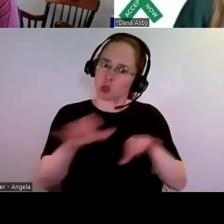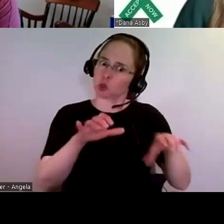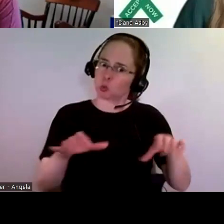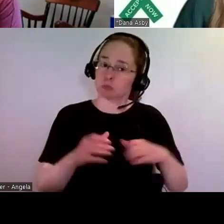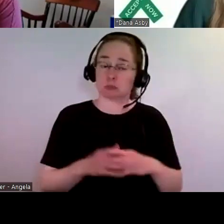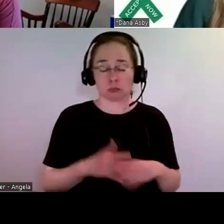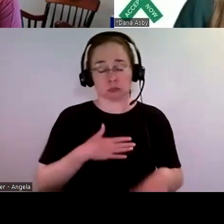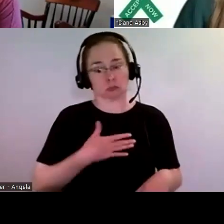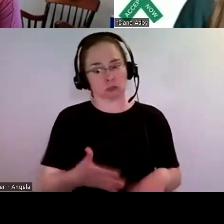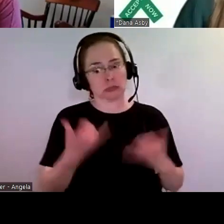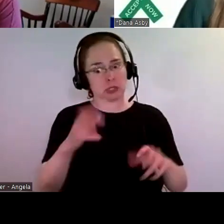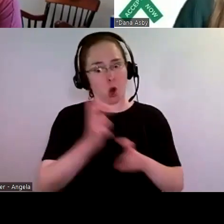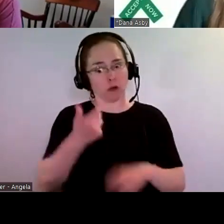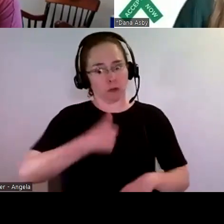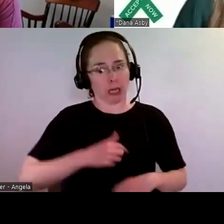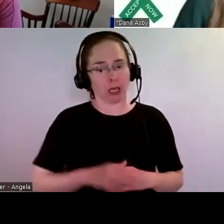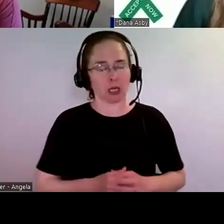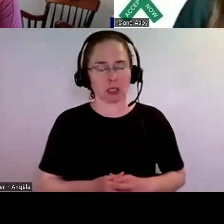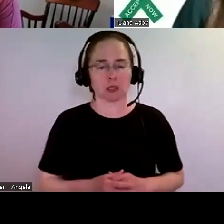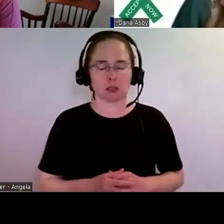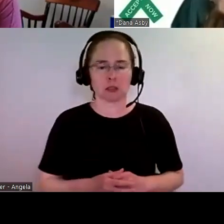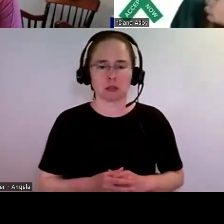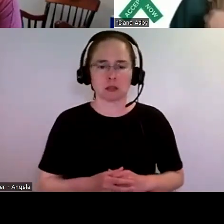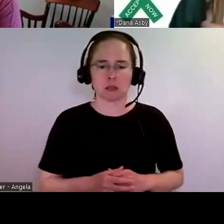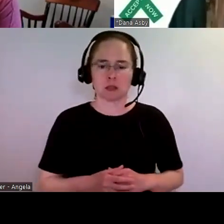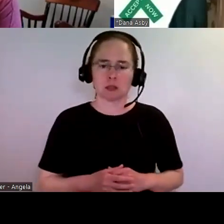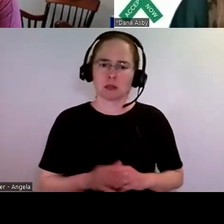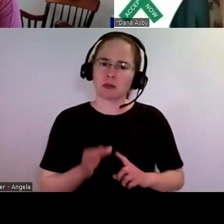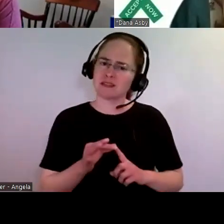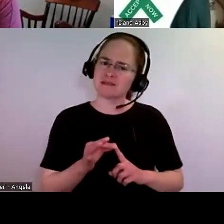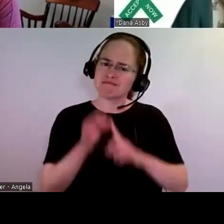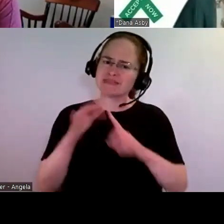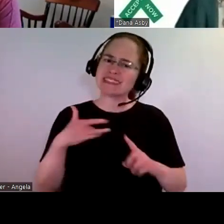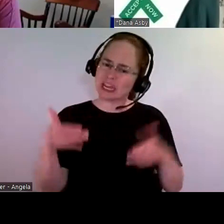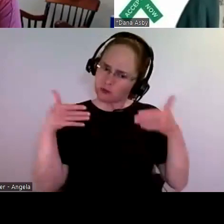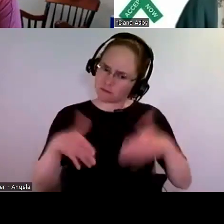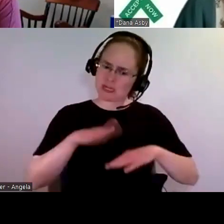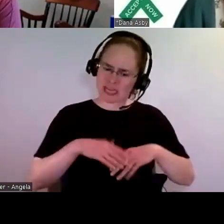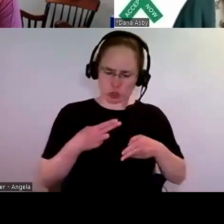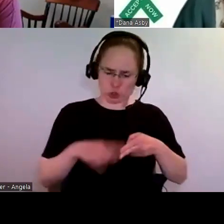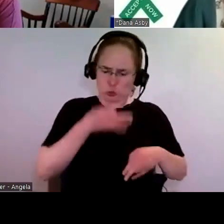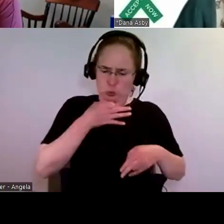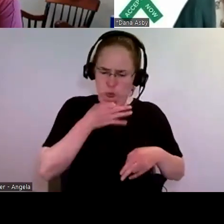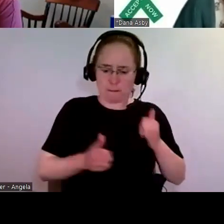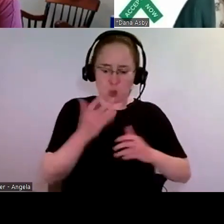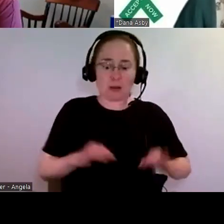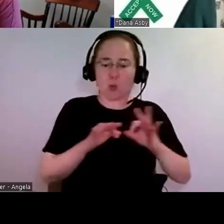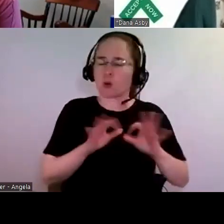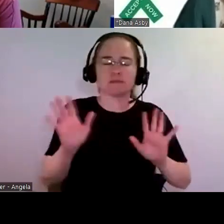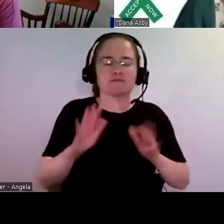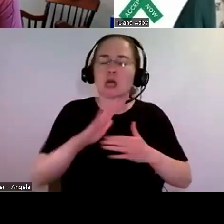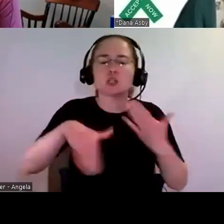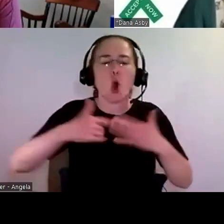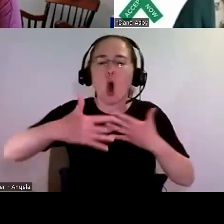be the first to say it's still hard to do, but especially the tendency to focus on the short term as being the most important. They're all important.